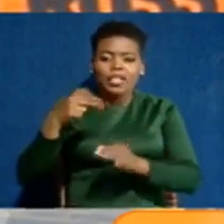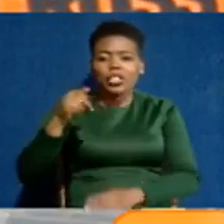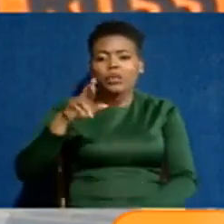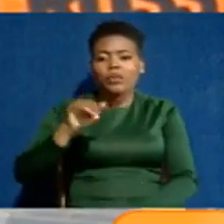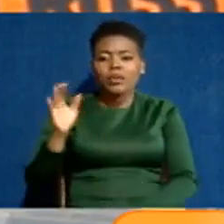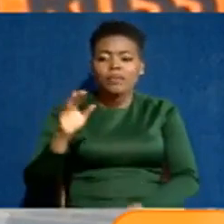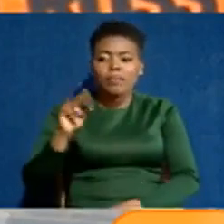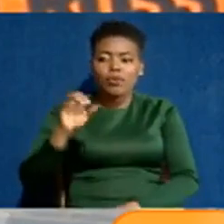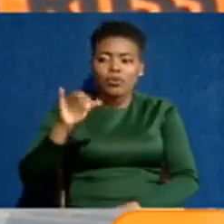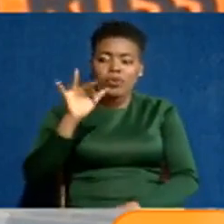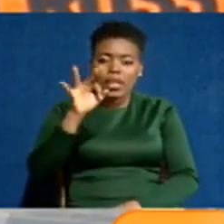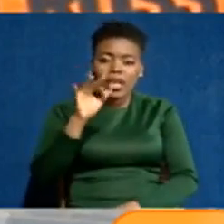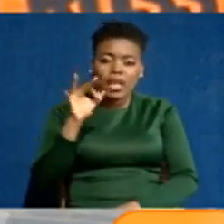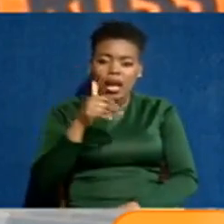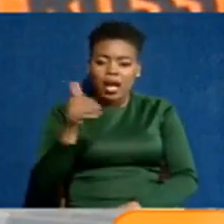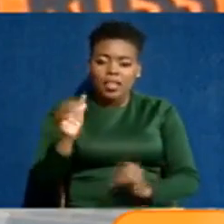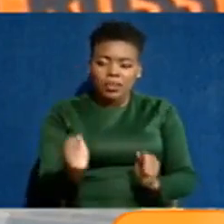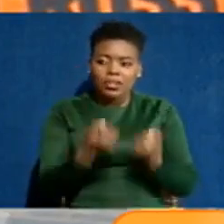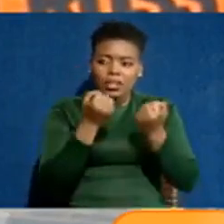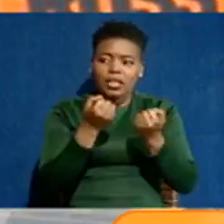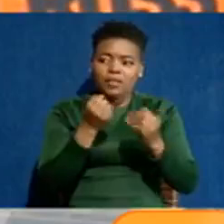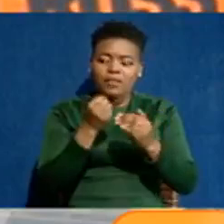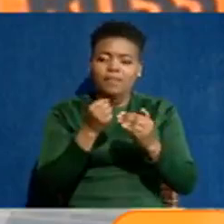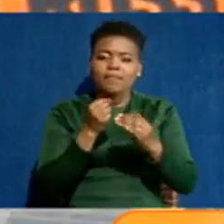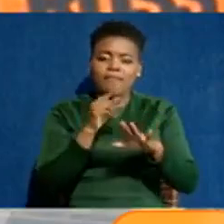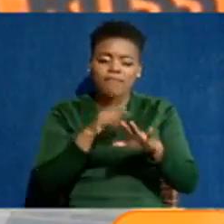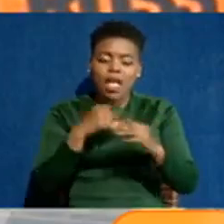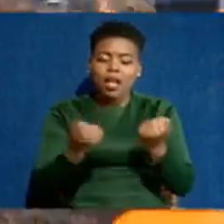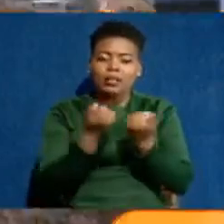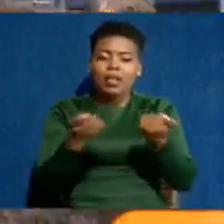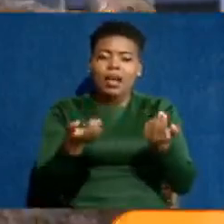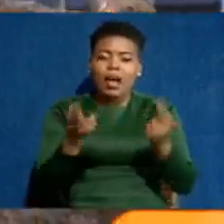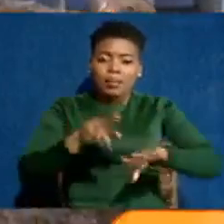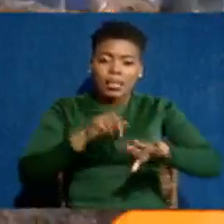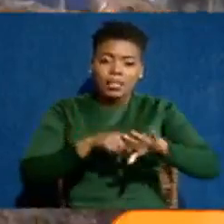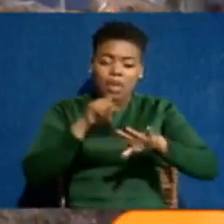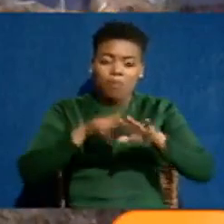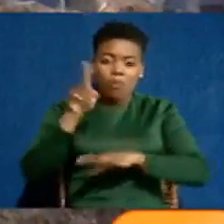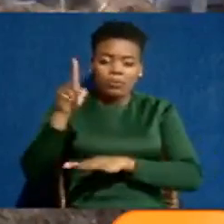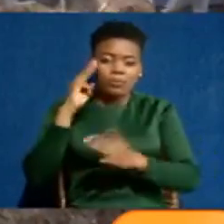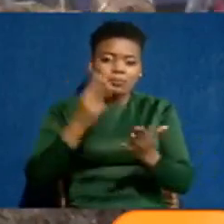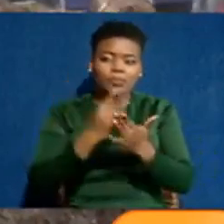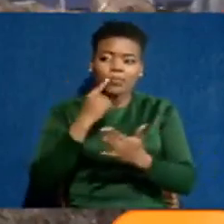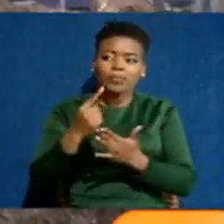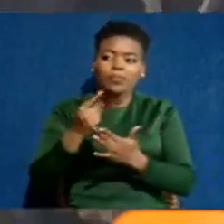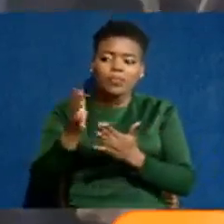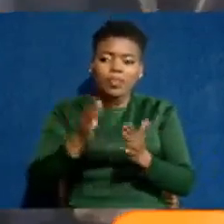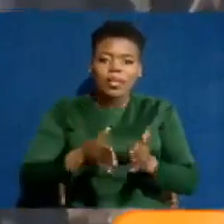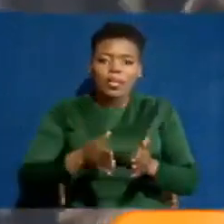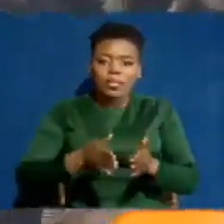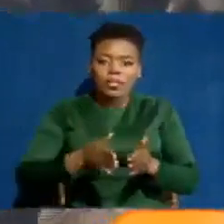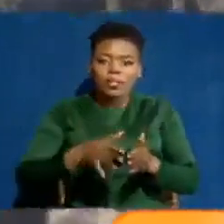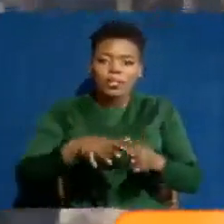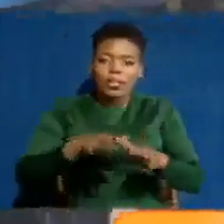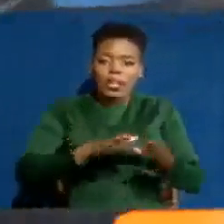others were rescued after the incident that occurred at around 1 a.m. with witnesses saying the ground caved in, trapping